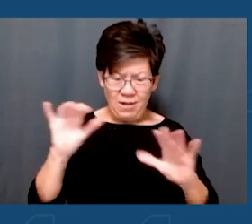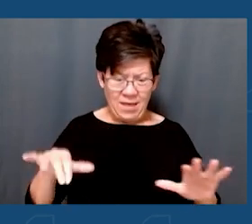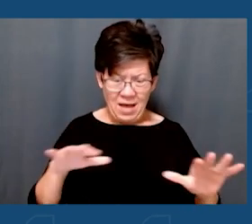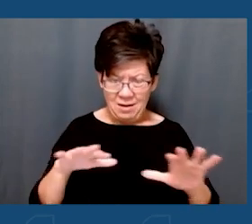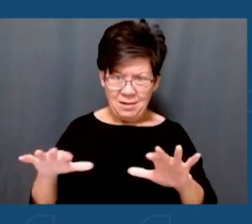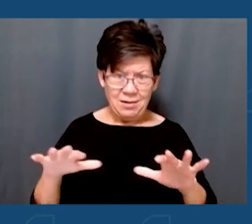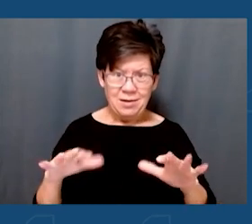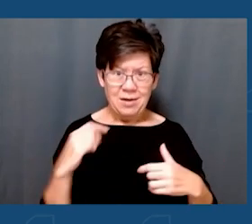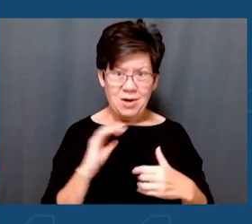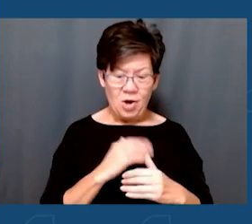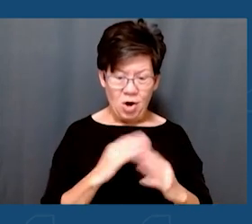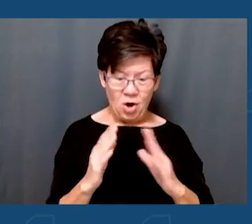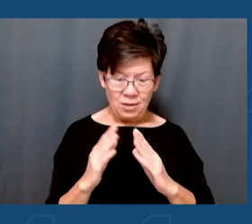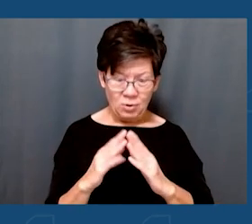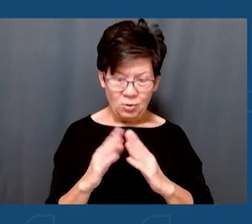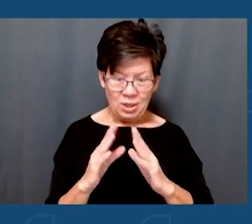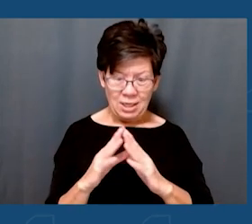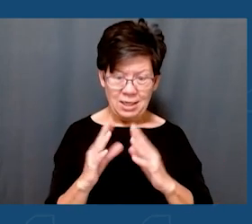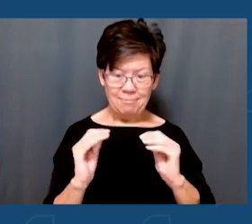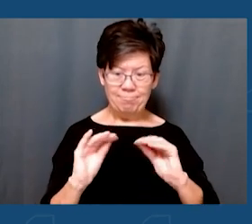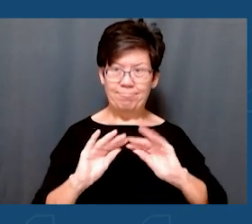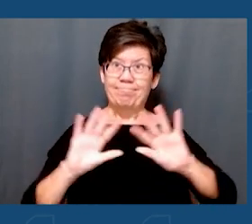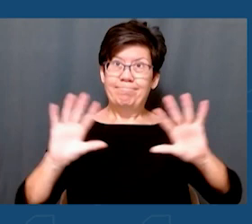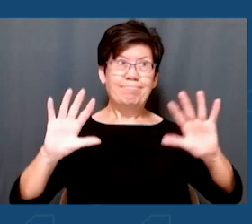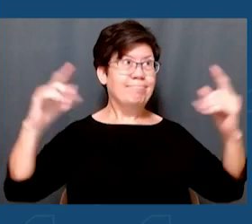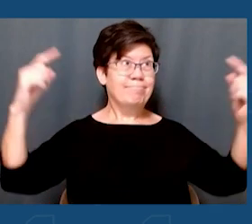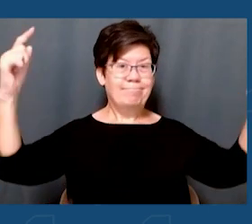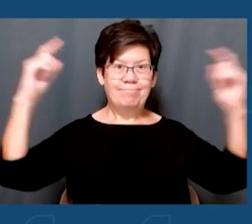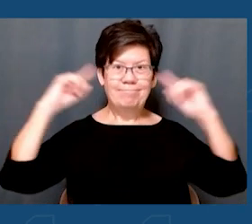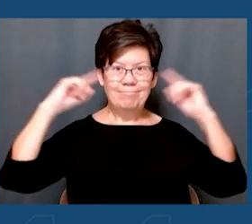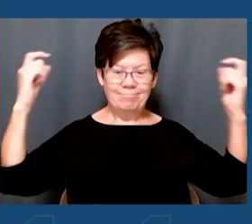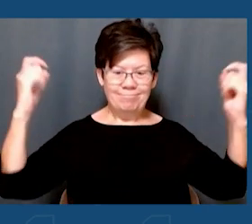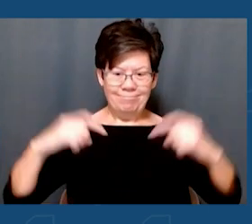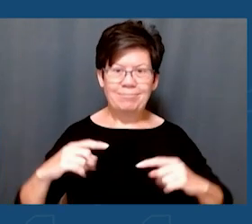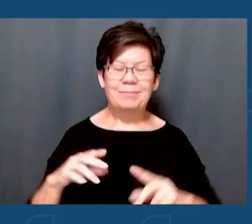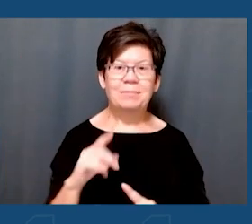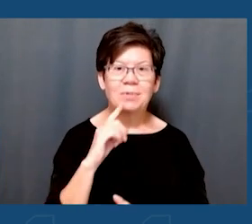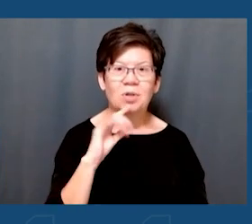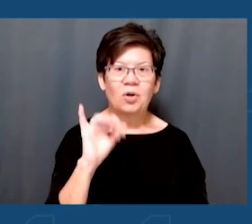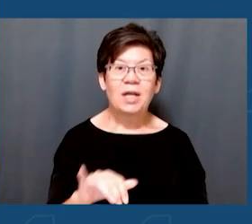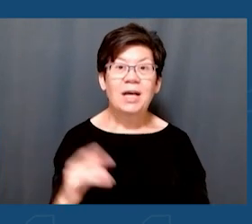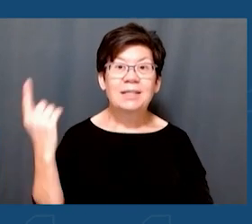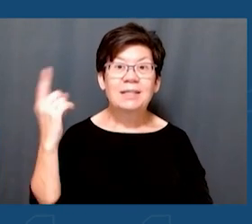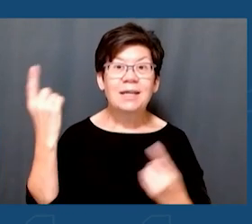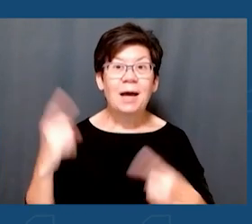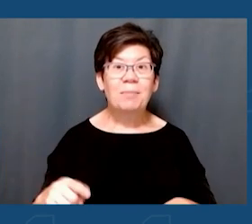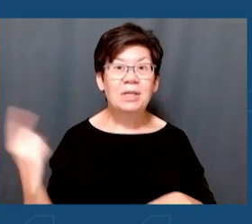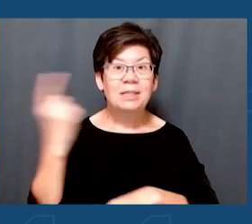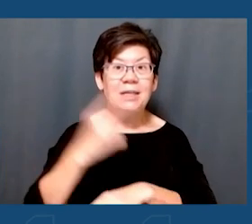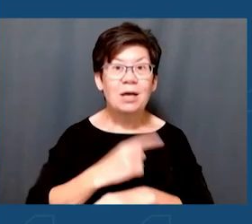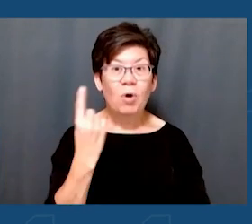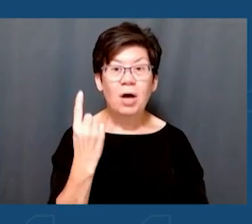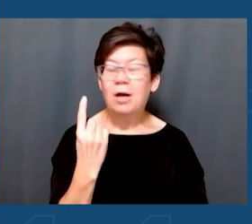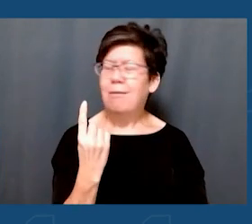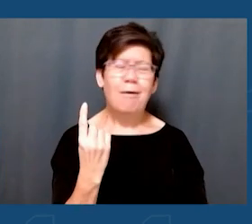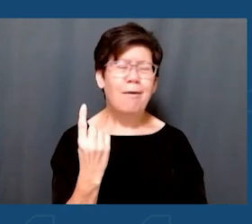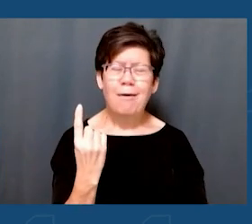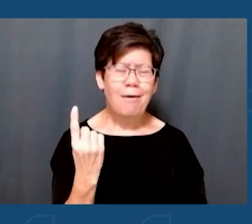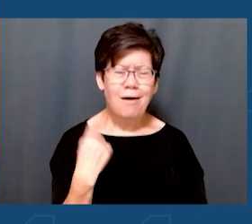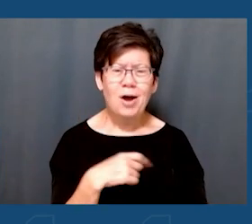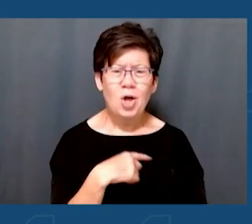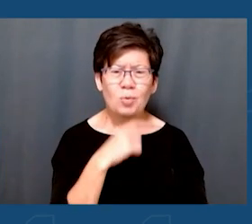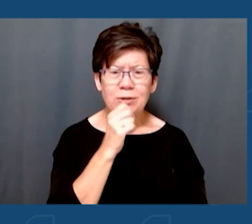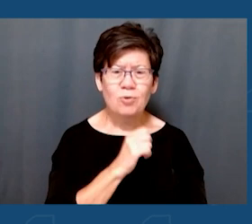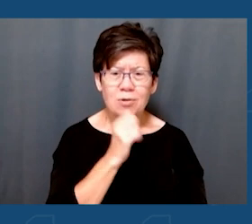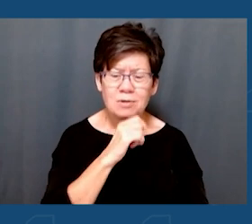make our community shine, that don't happen on day one, that oftentimes come through struggle. And what we have